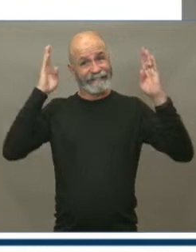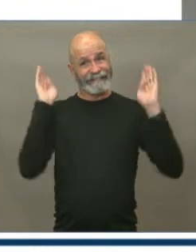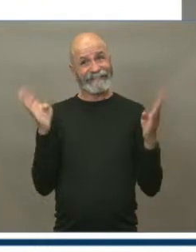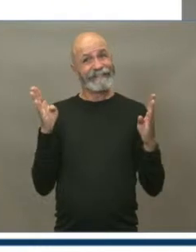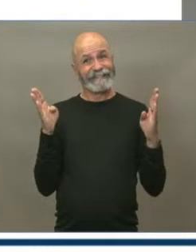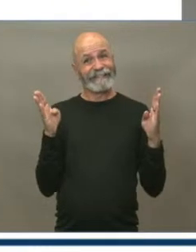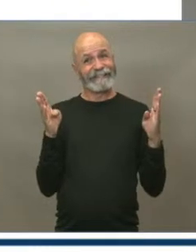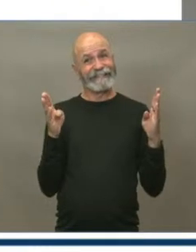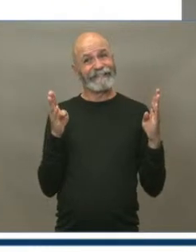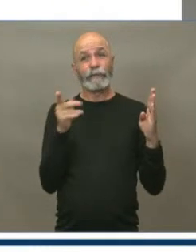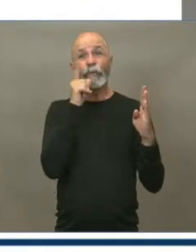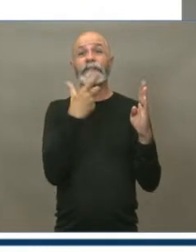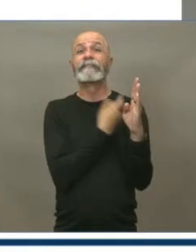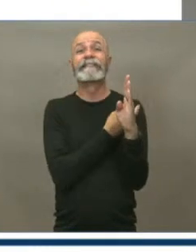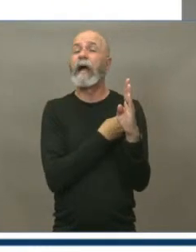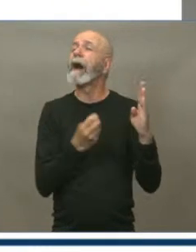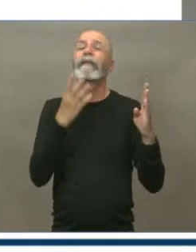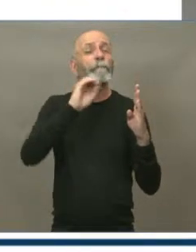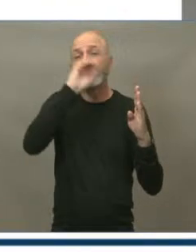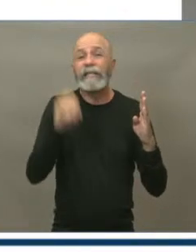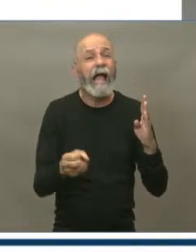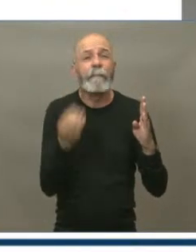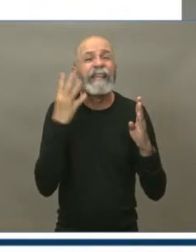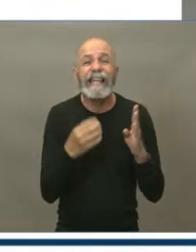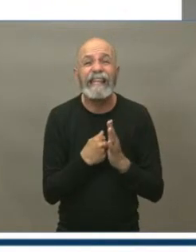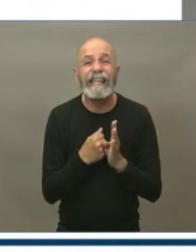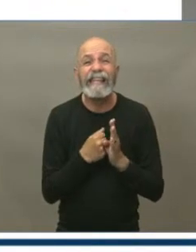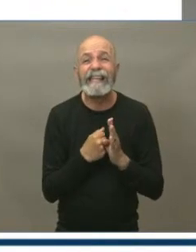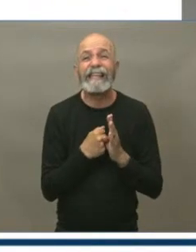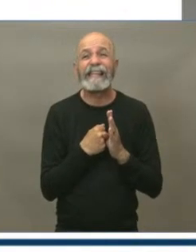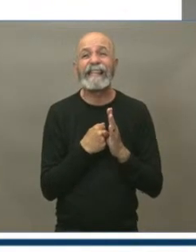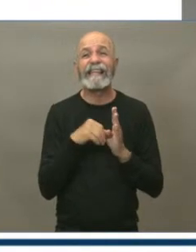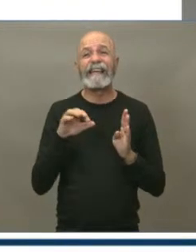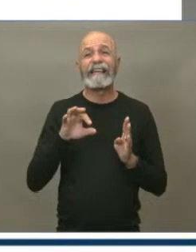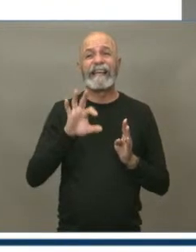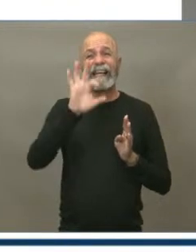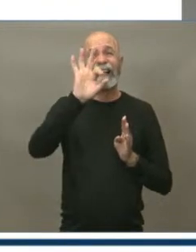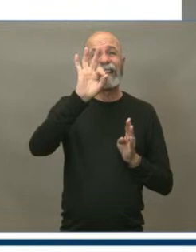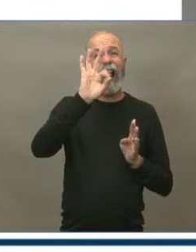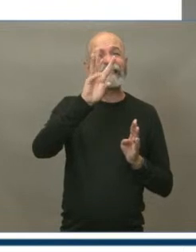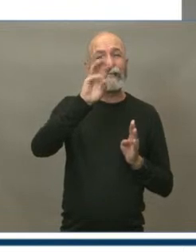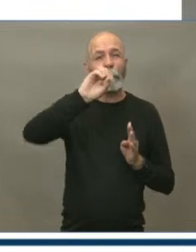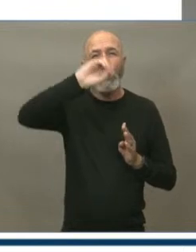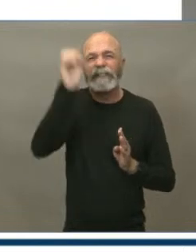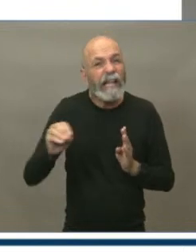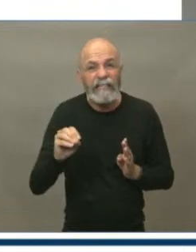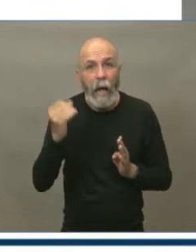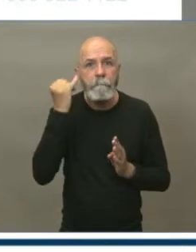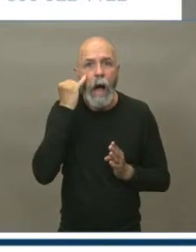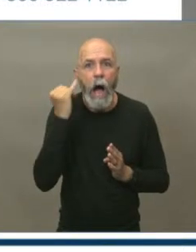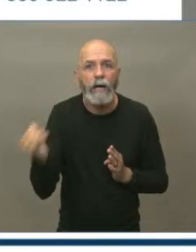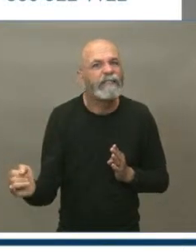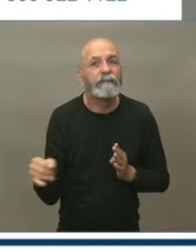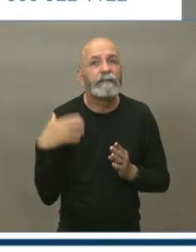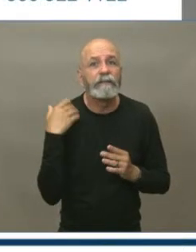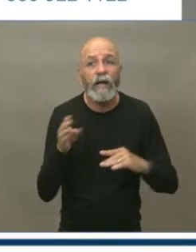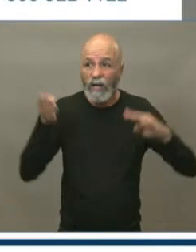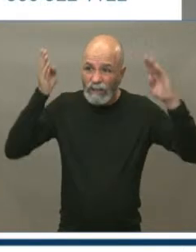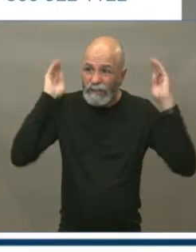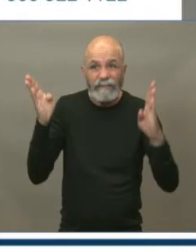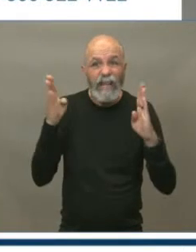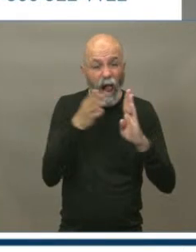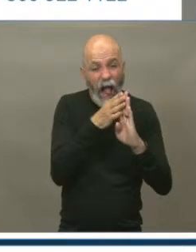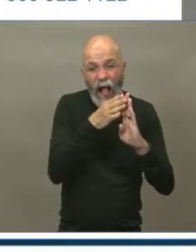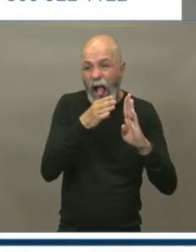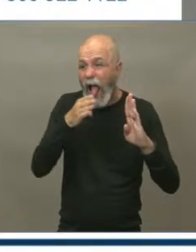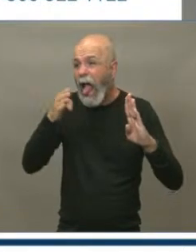96%. They are the group to beat. We all need to match that 96%. So I hope every age group